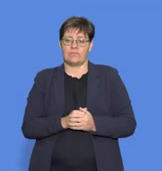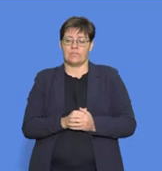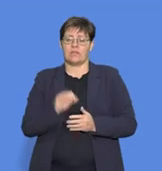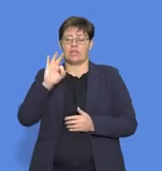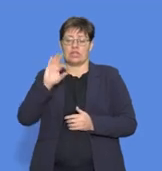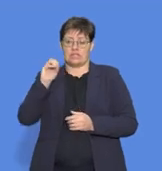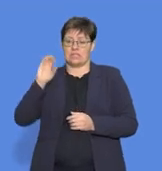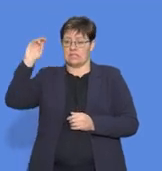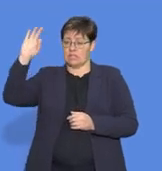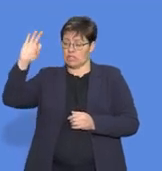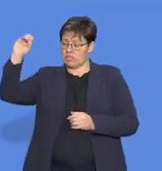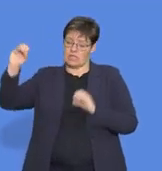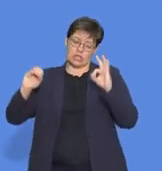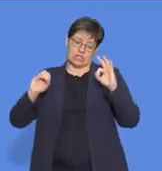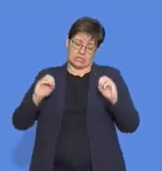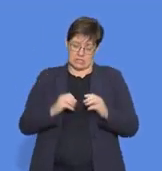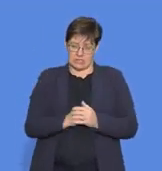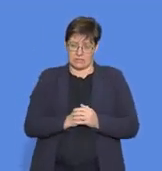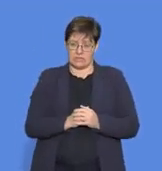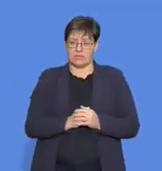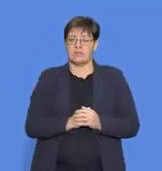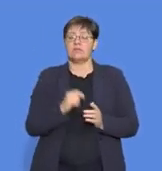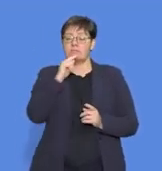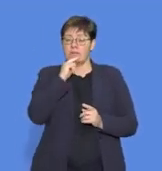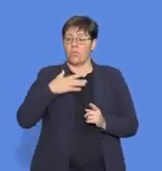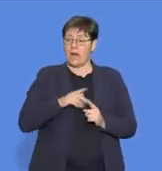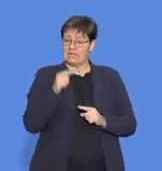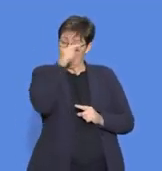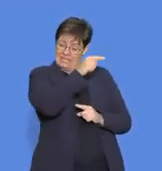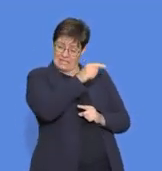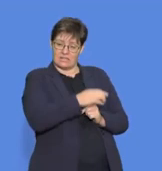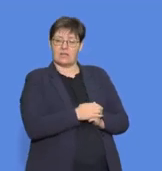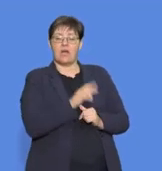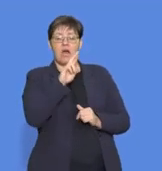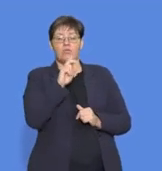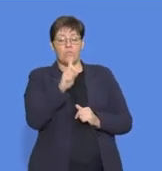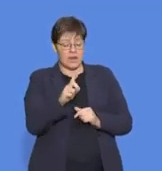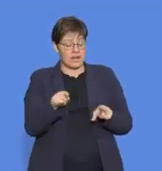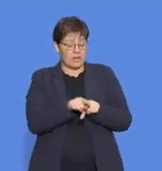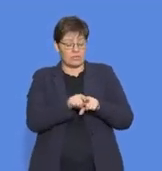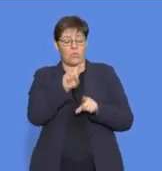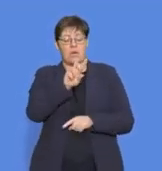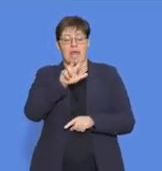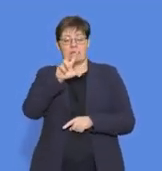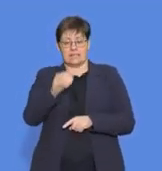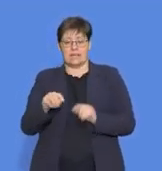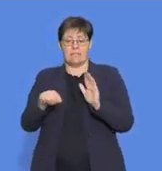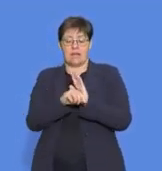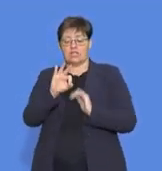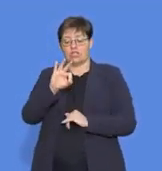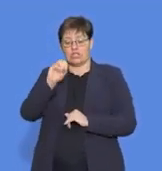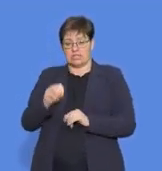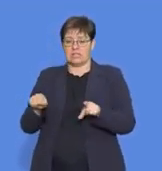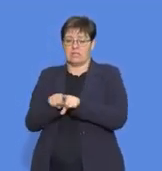Okay, remember we're finding the area, so we've got to find this angle here. We were looking for this angle here. So how do we find R1? Because it's adjacent